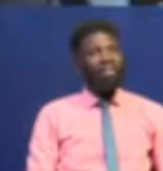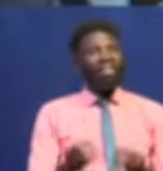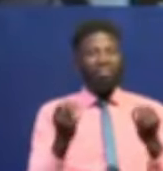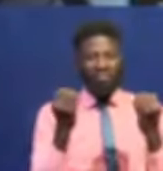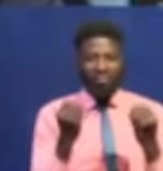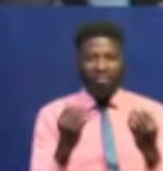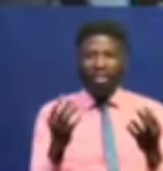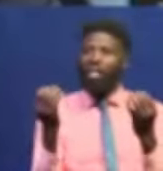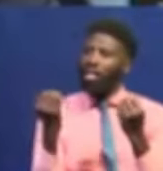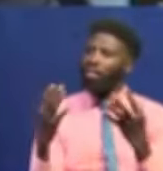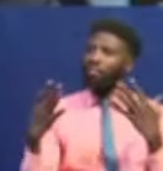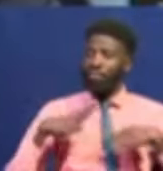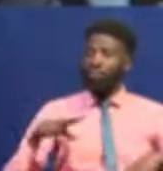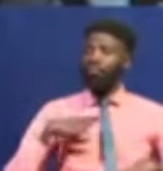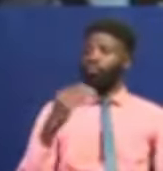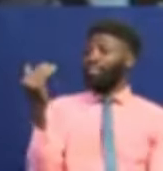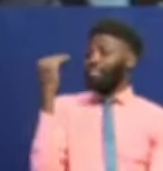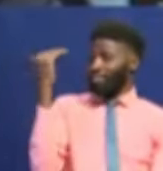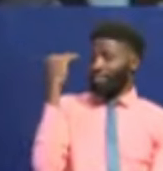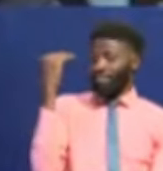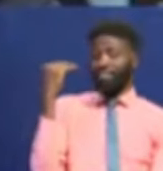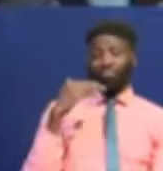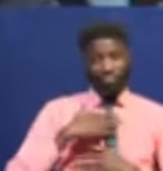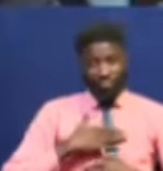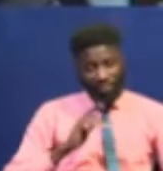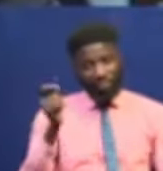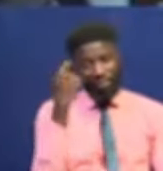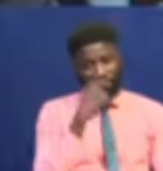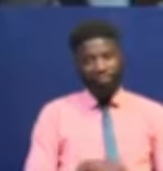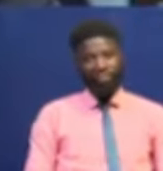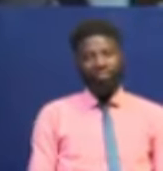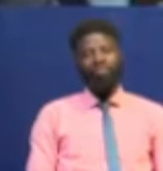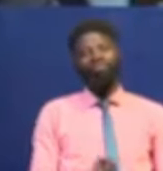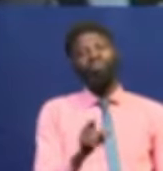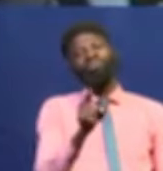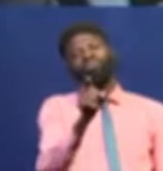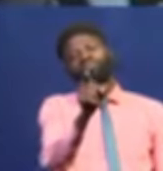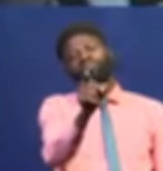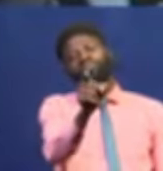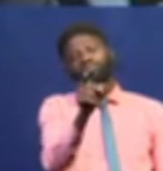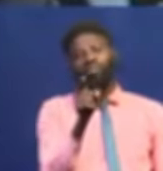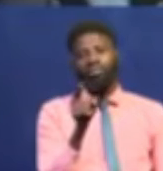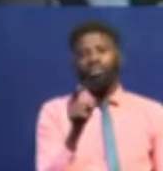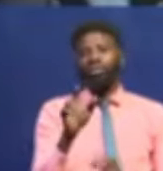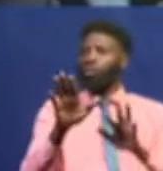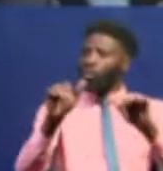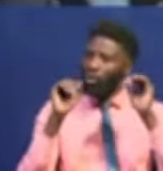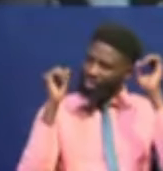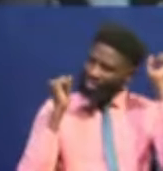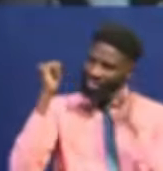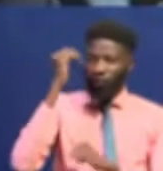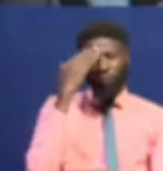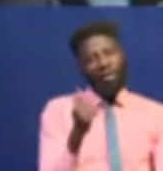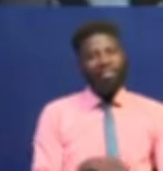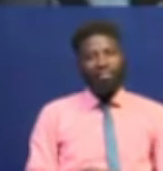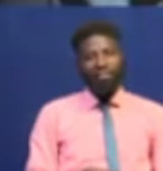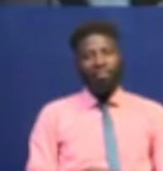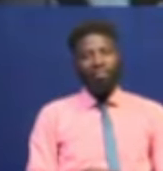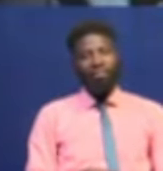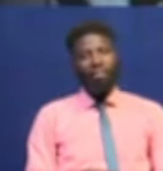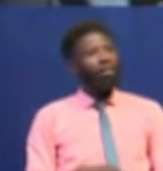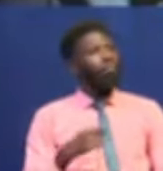people ask me, Mr. President, why did you call in the army? I mean,